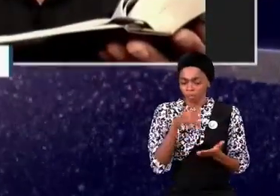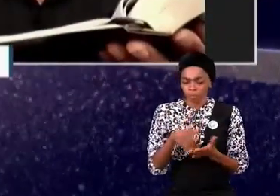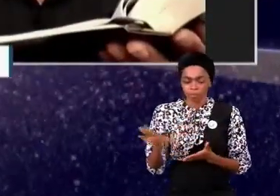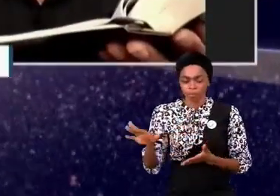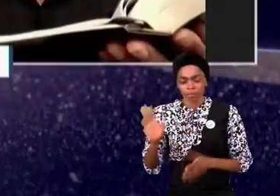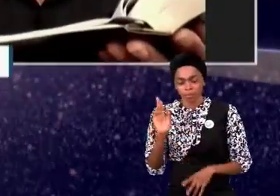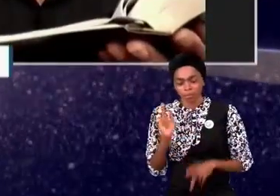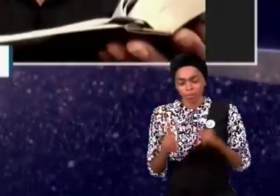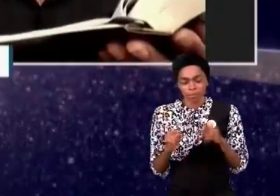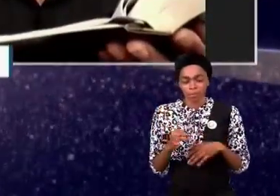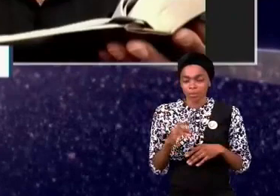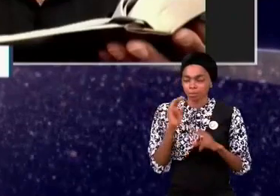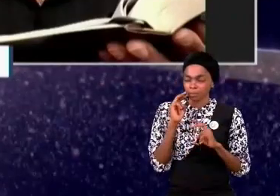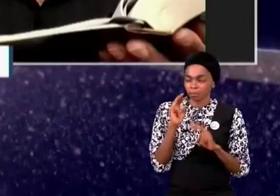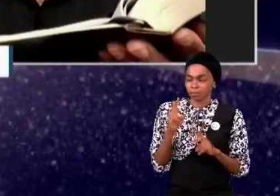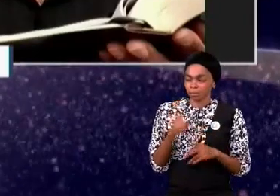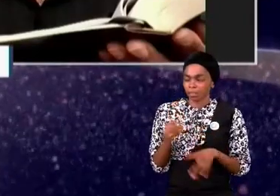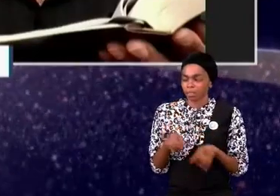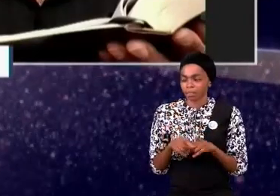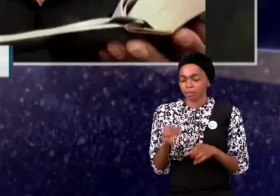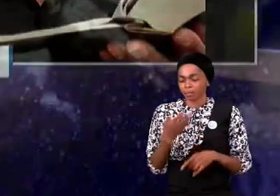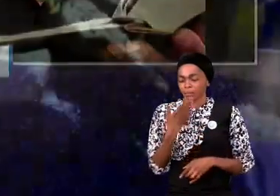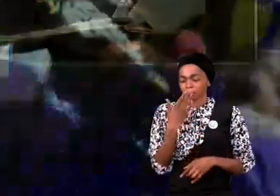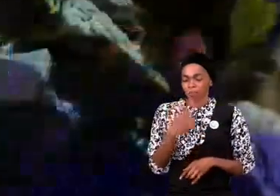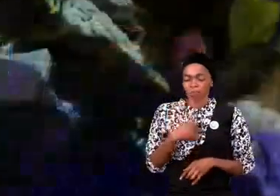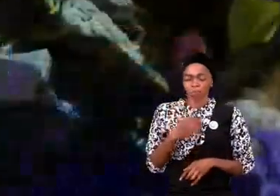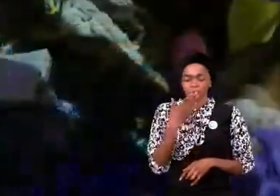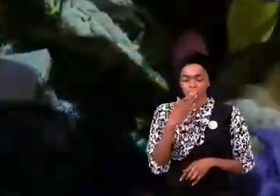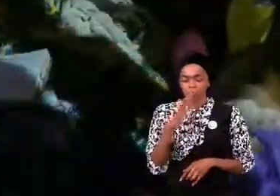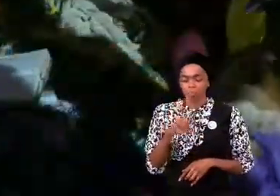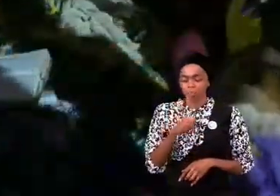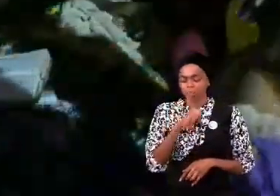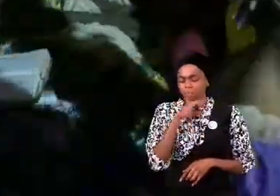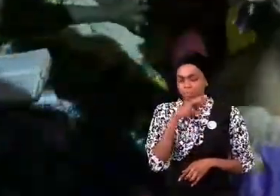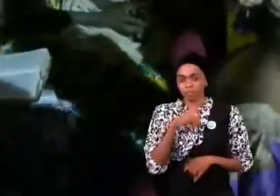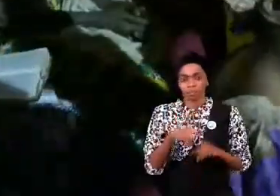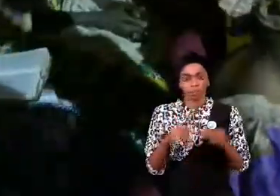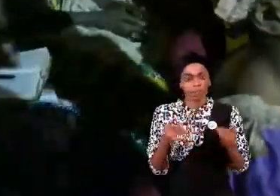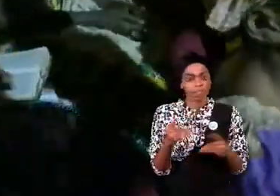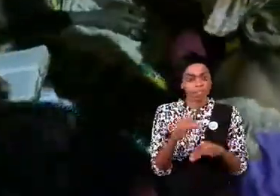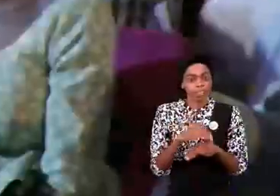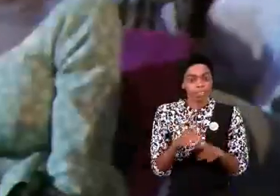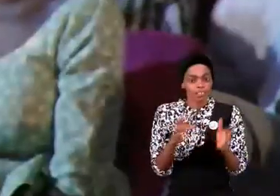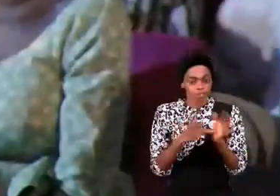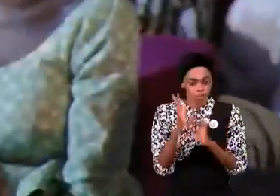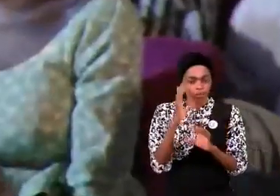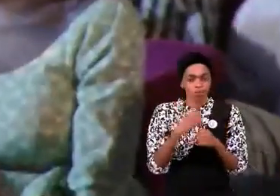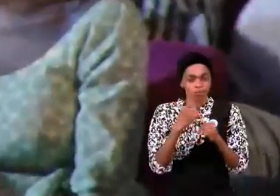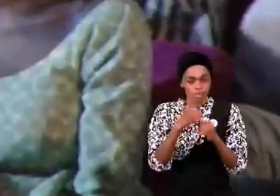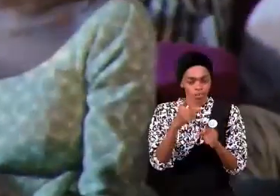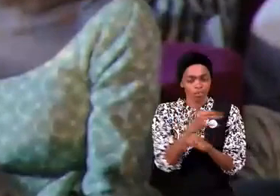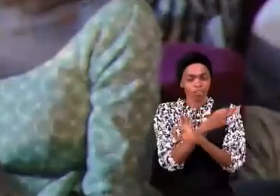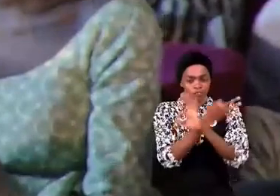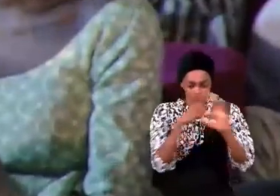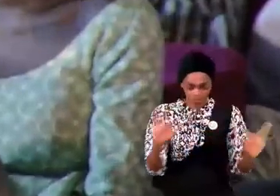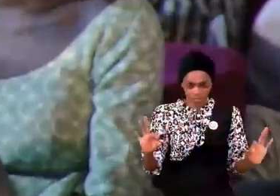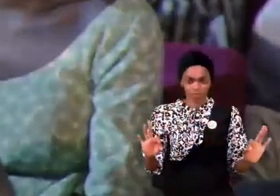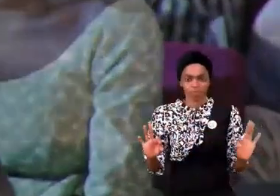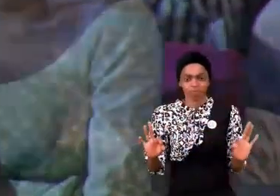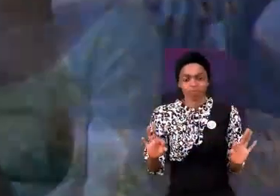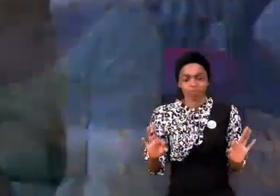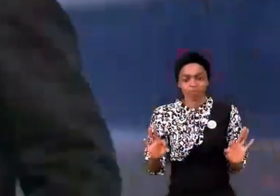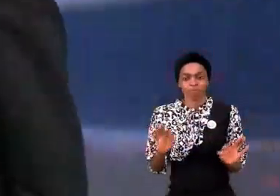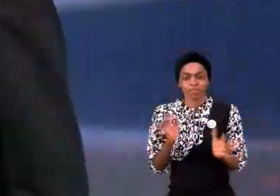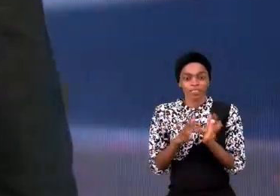But tonight, he'll set you free. He will cleanse your heart. It will save your soul. It will turn